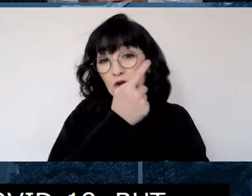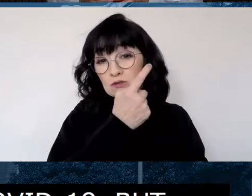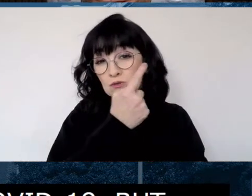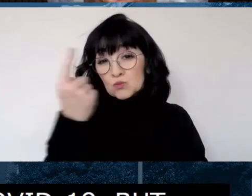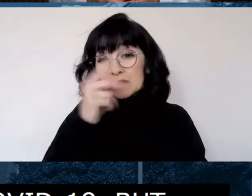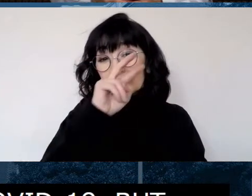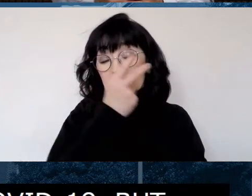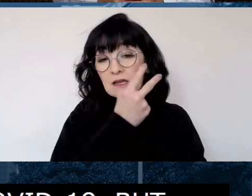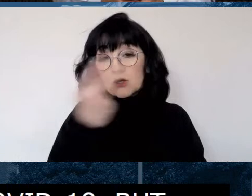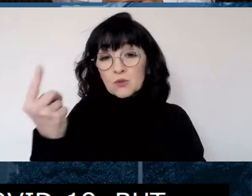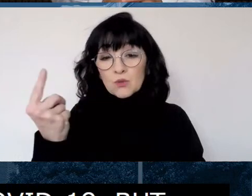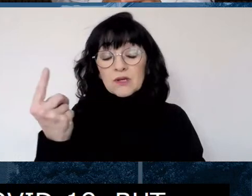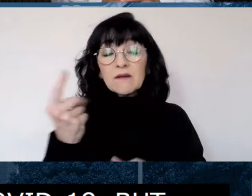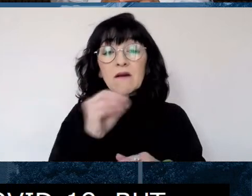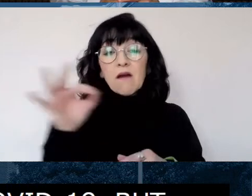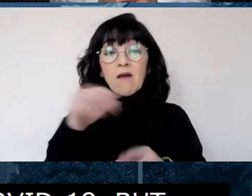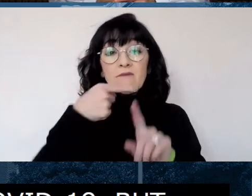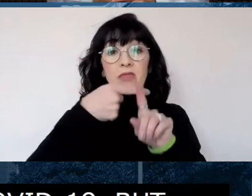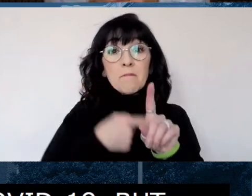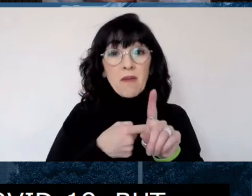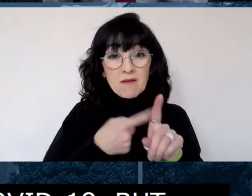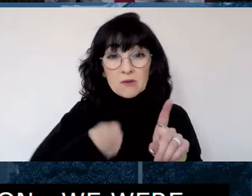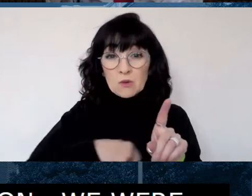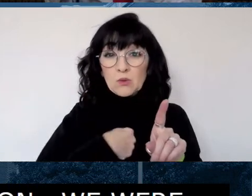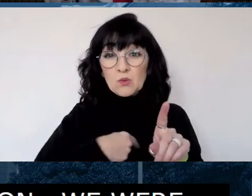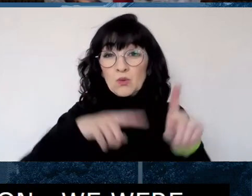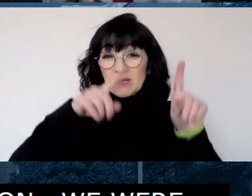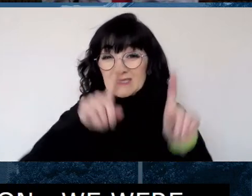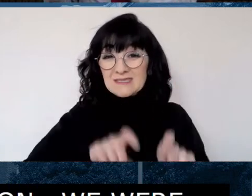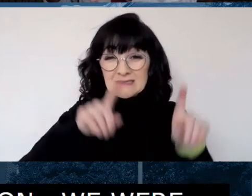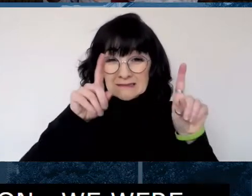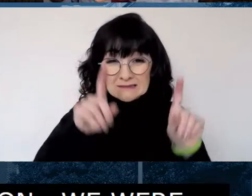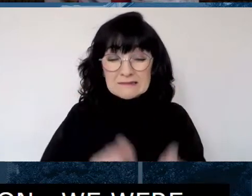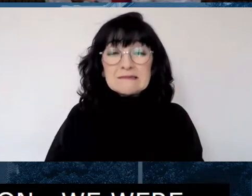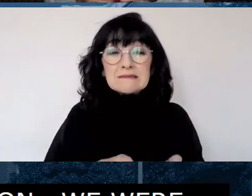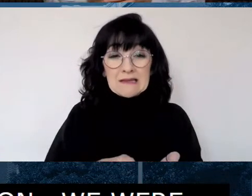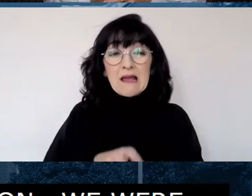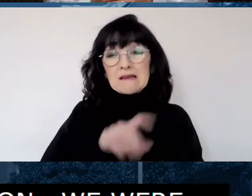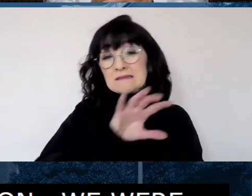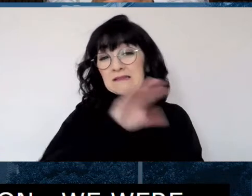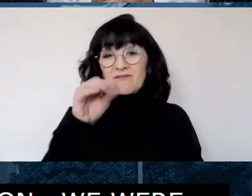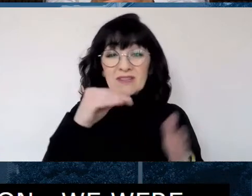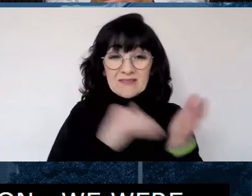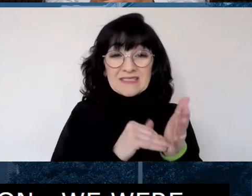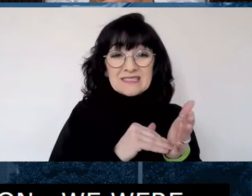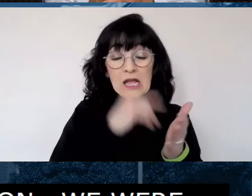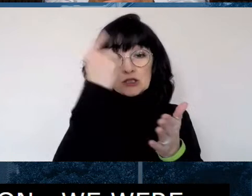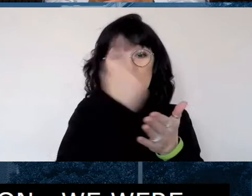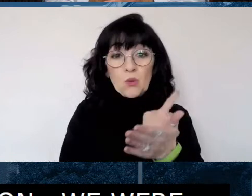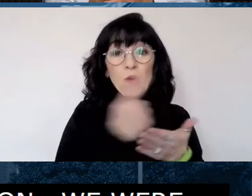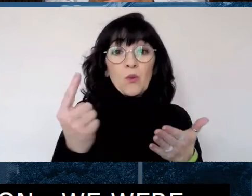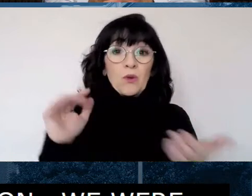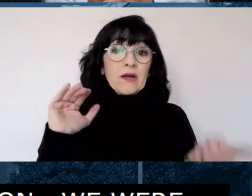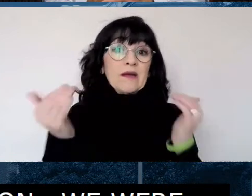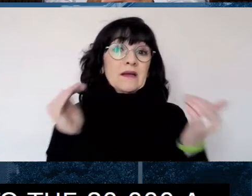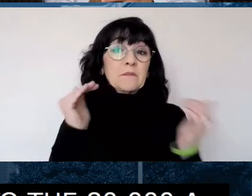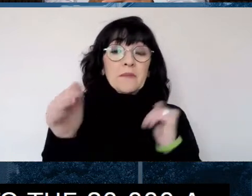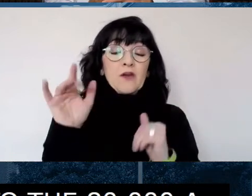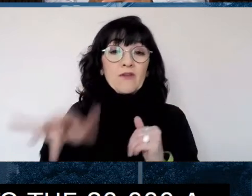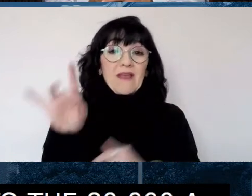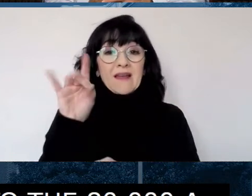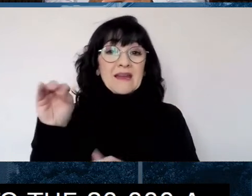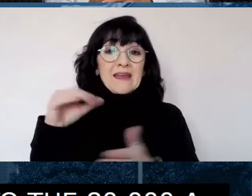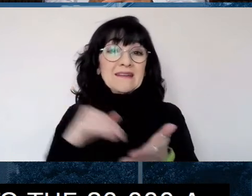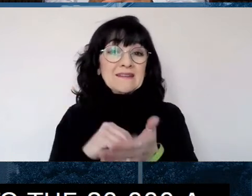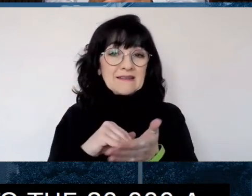60,000 a week compared to the 80,000 a month that CDC had recommended we'd have to do back